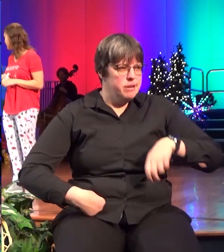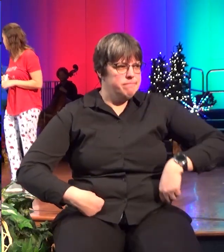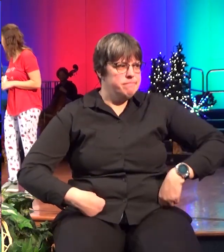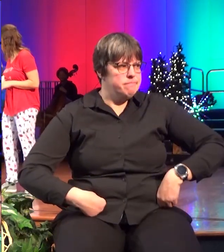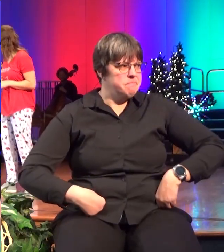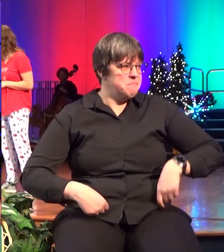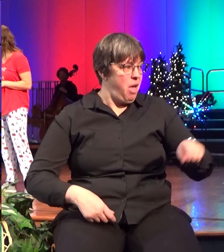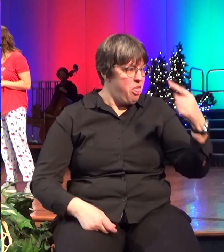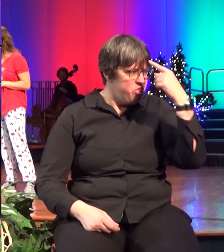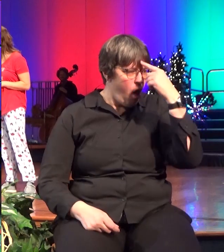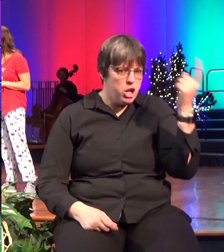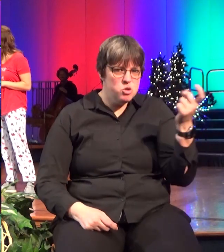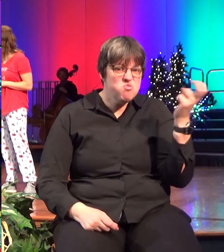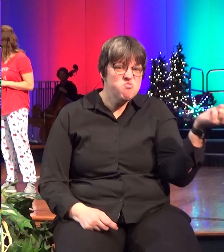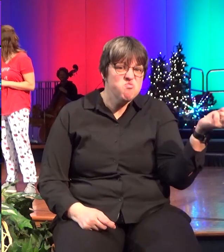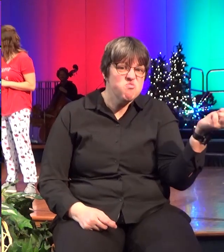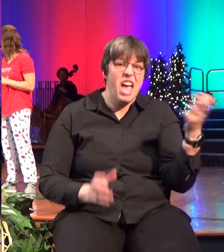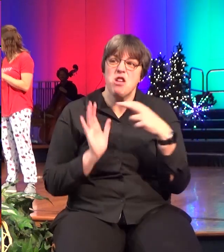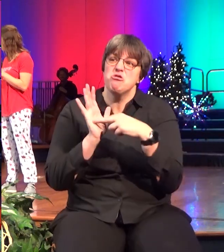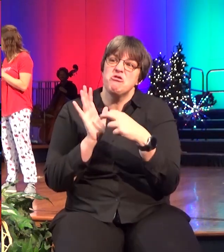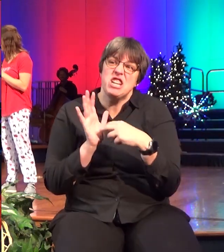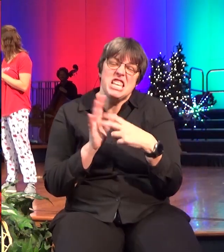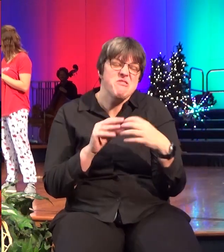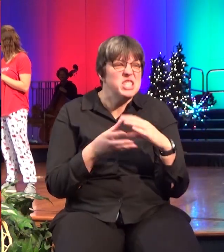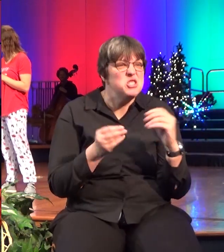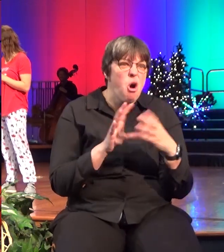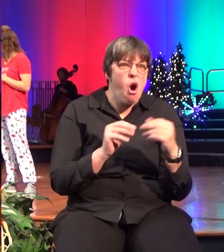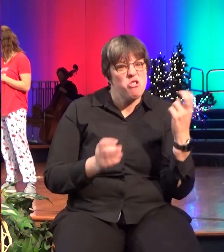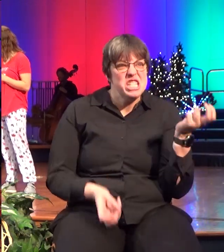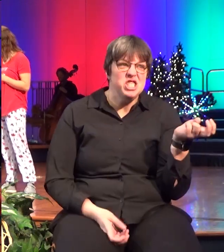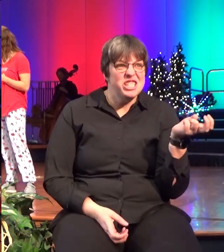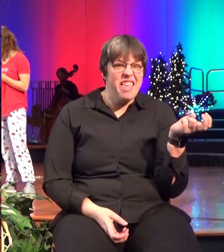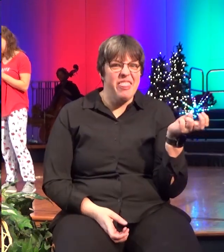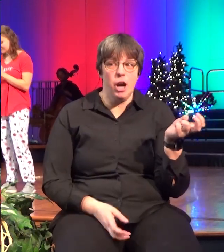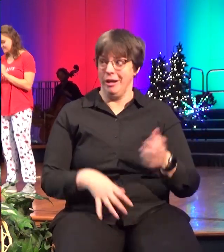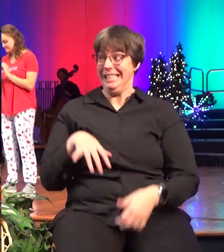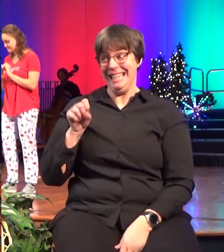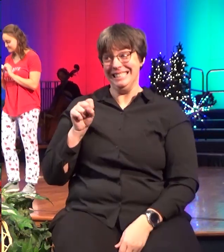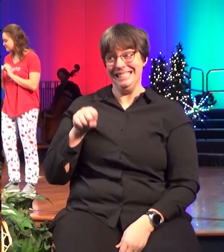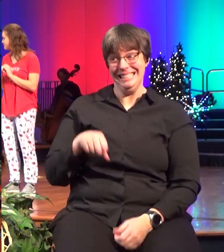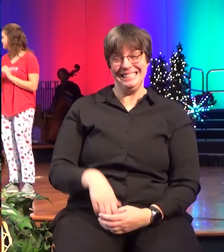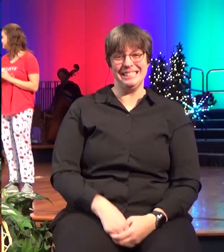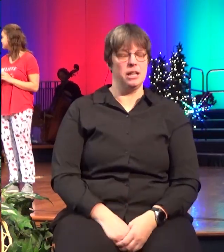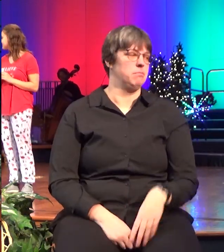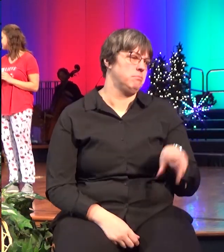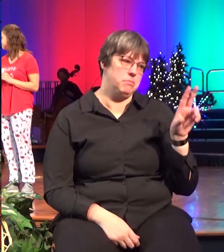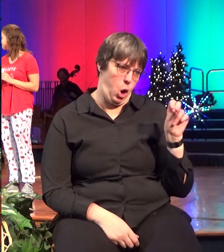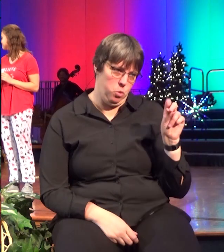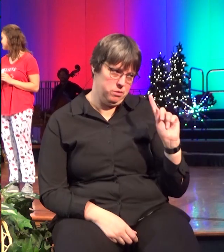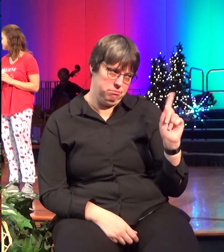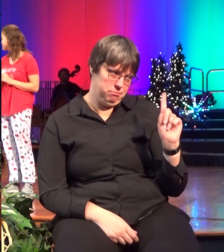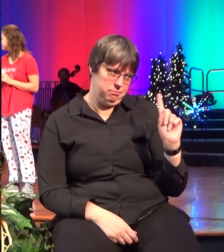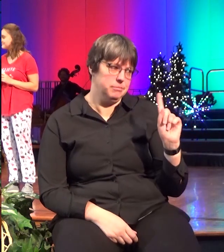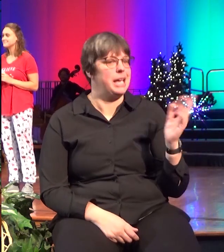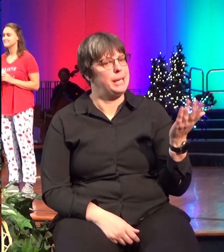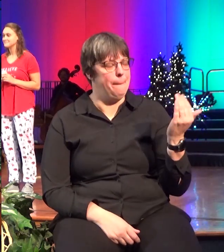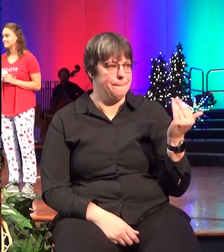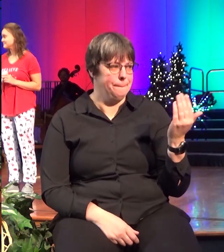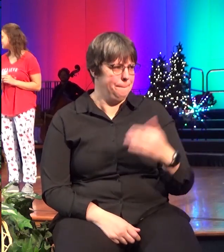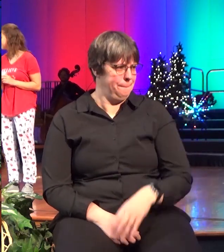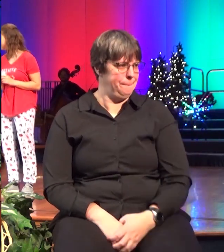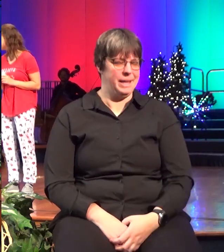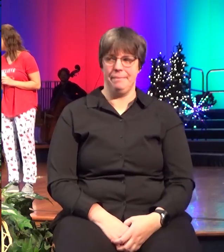Thought you could just sit here and read the story of the Grinch. Yes, I did, actually. Oh, no, you're not getting off that easy. Come on over